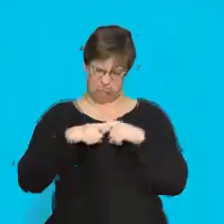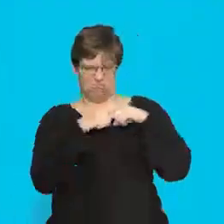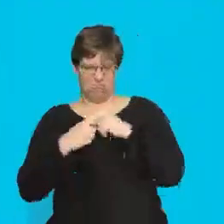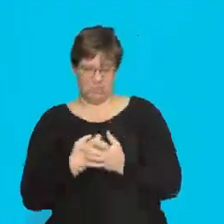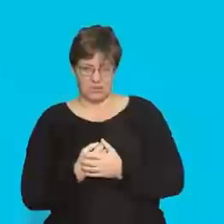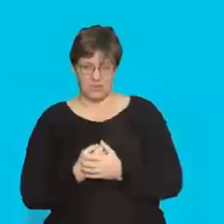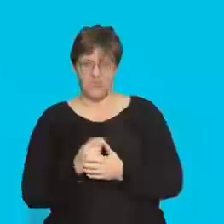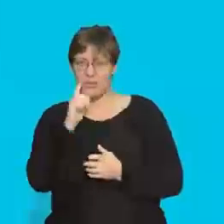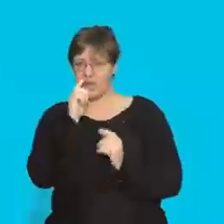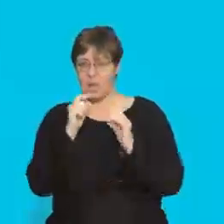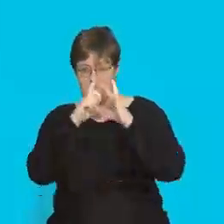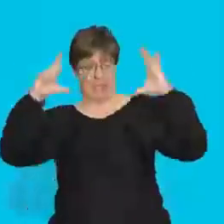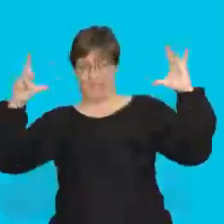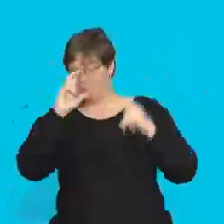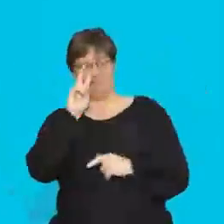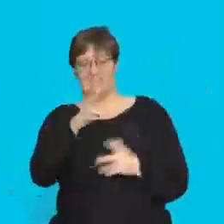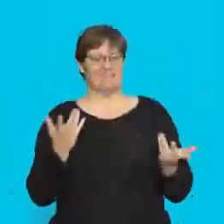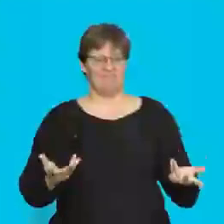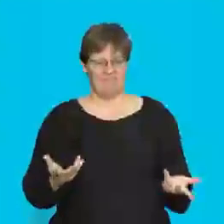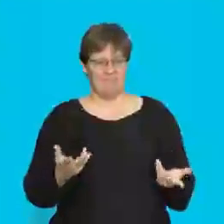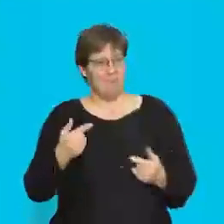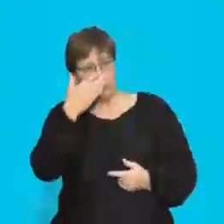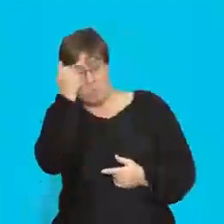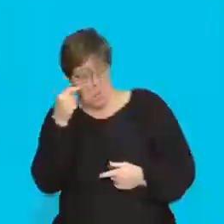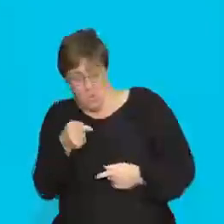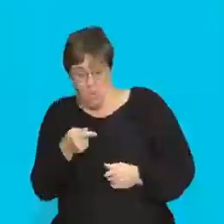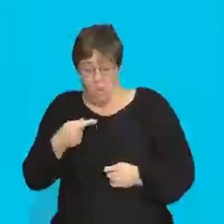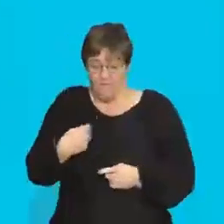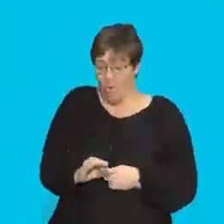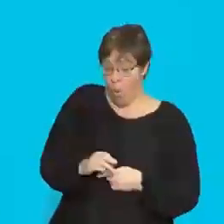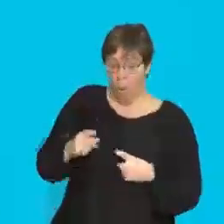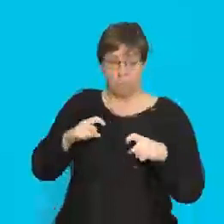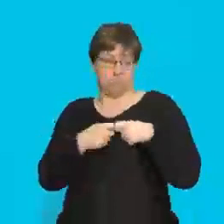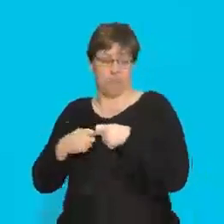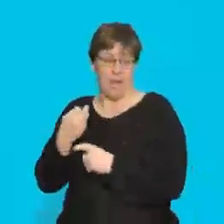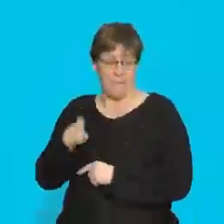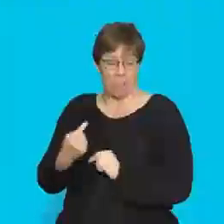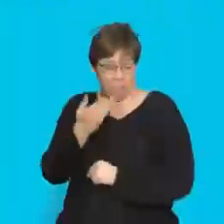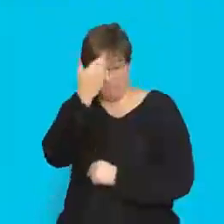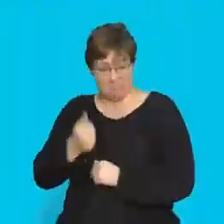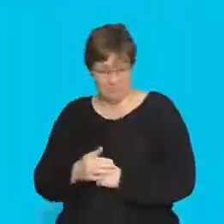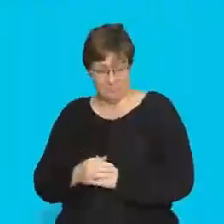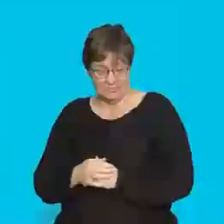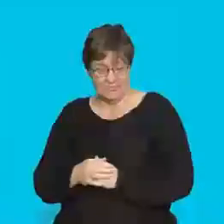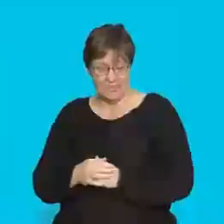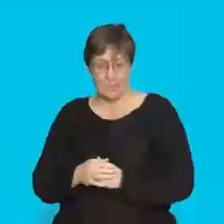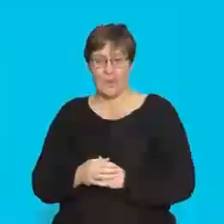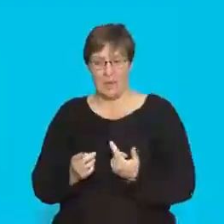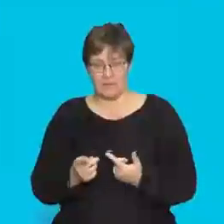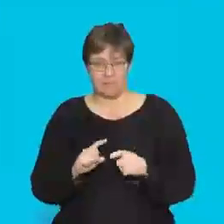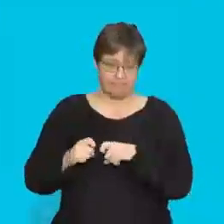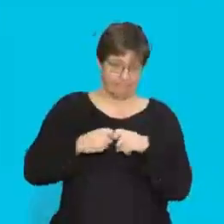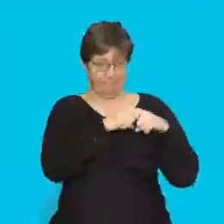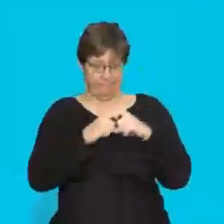So territory or mates, unless we could see the bigger picture, we wouldn't be able to work out precisely what they're